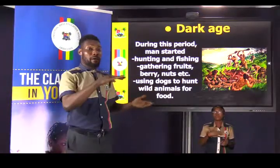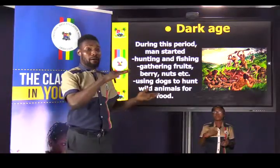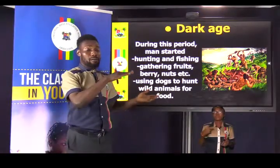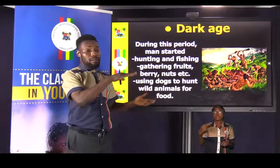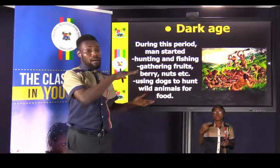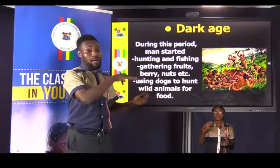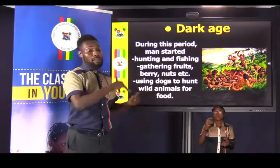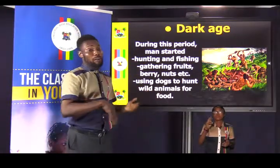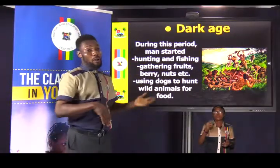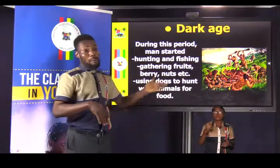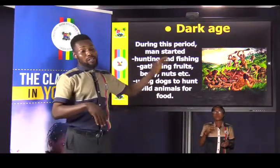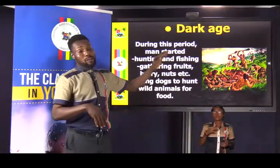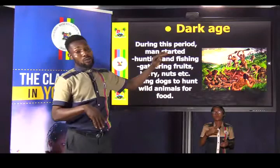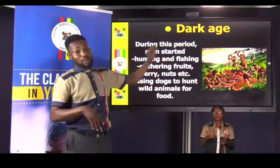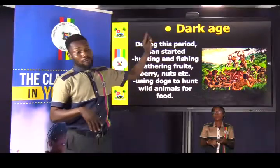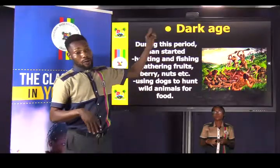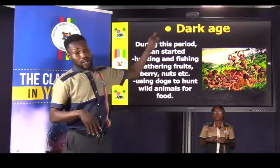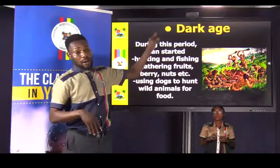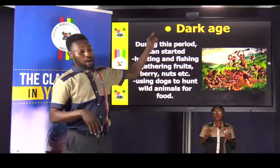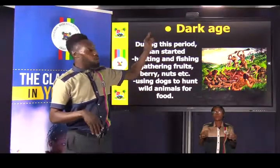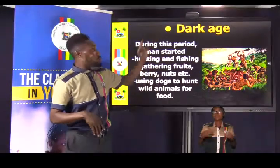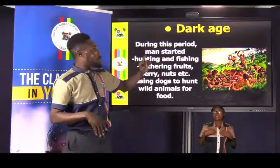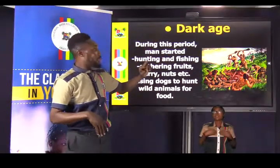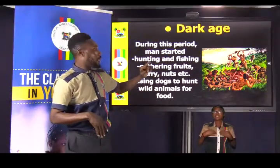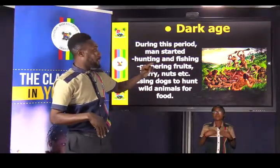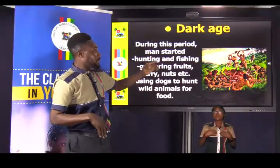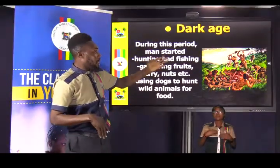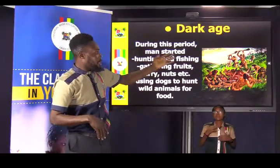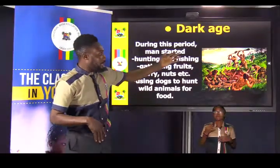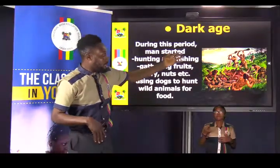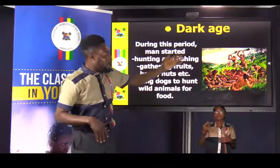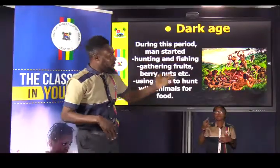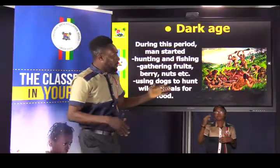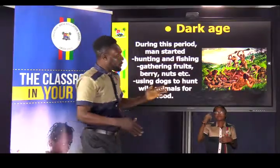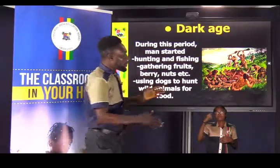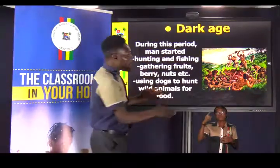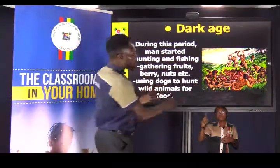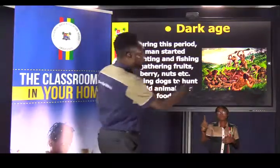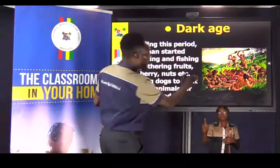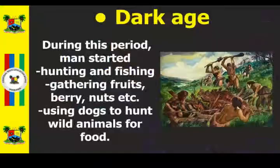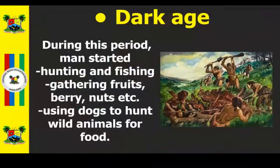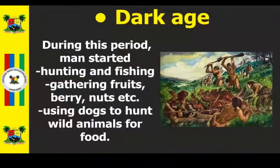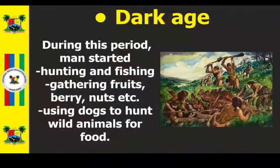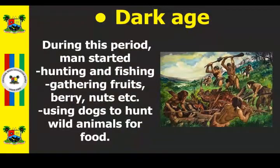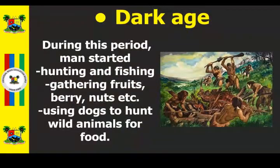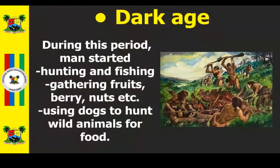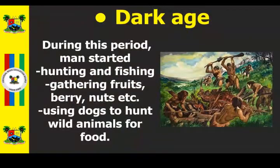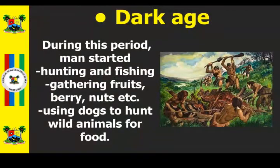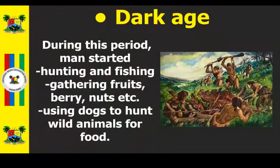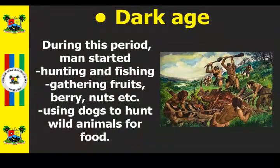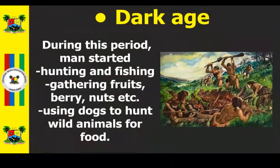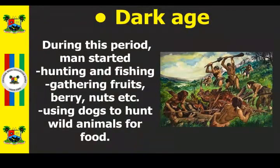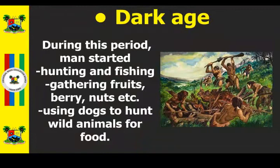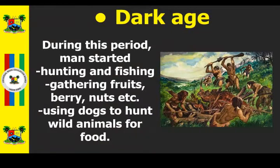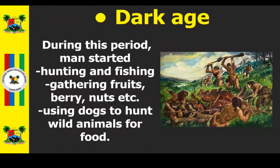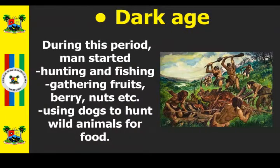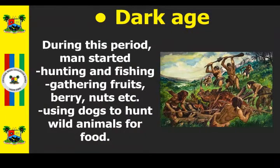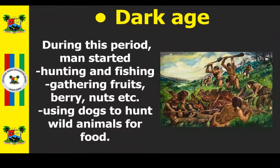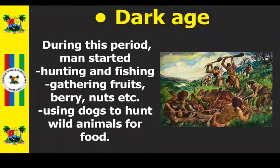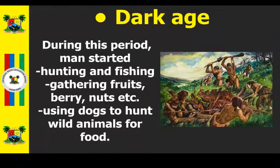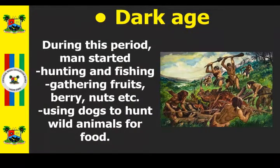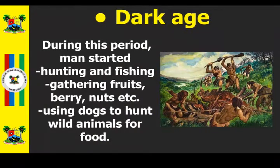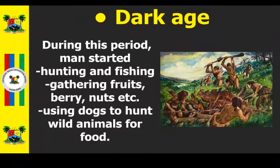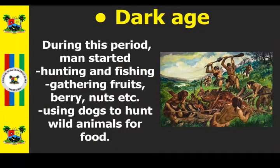a development to the first era, Old Stone Age. I think from the picture here, you can see that